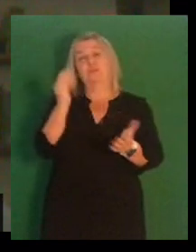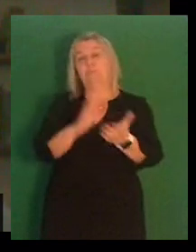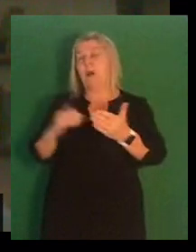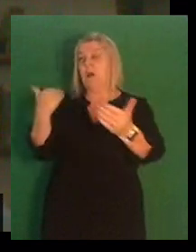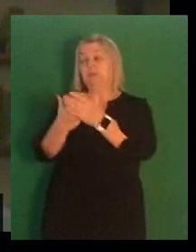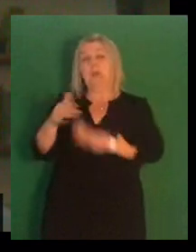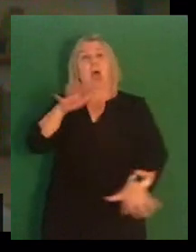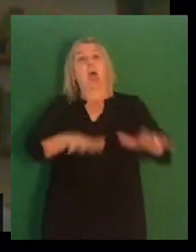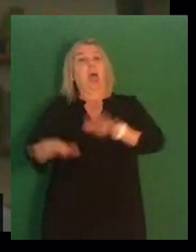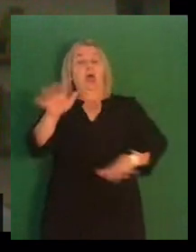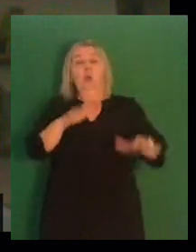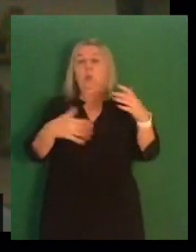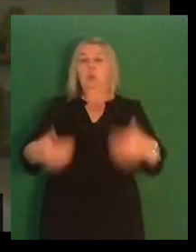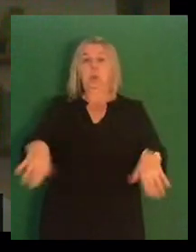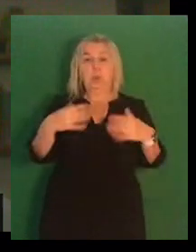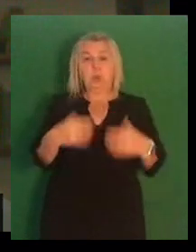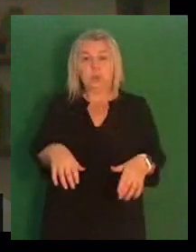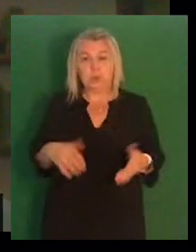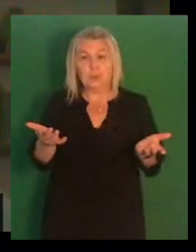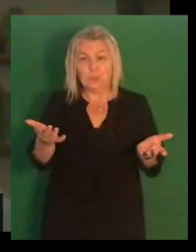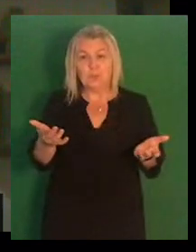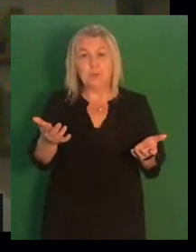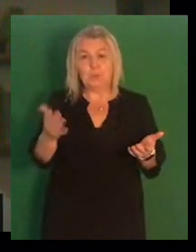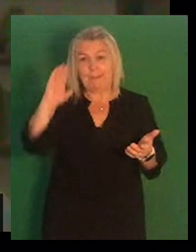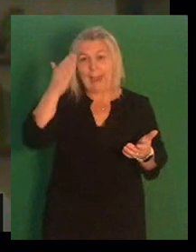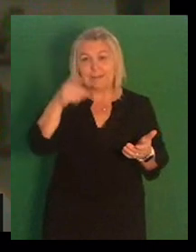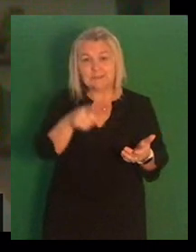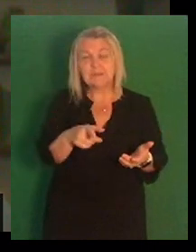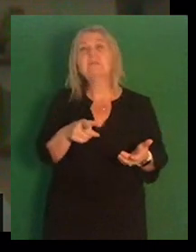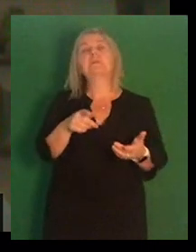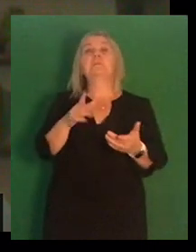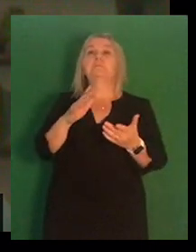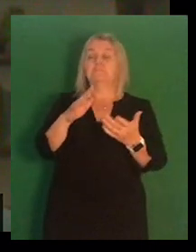just mount the festival, and we're all still recovering.